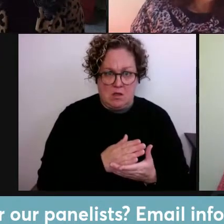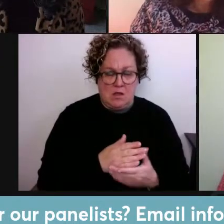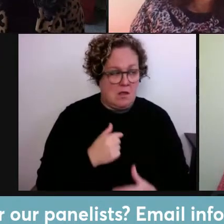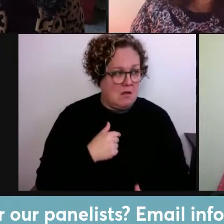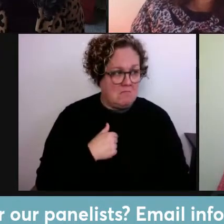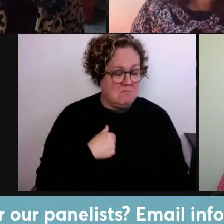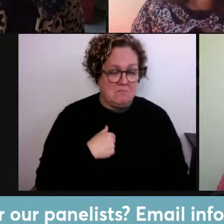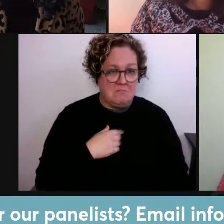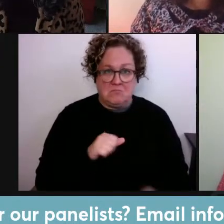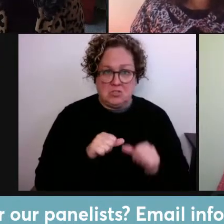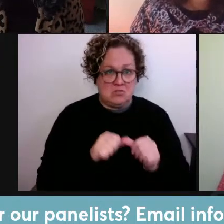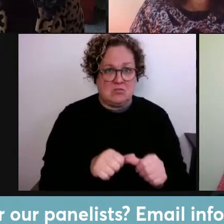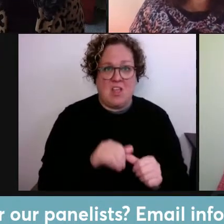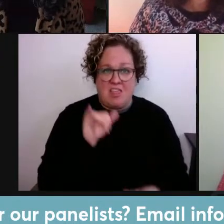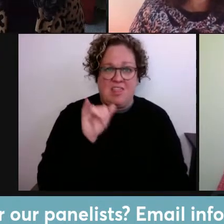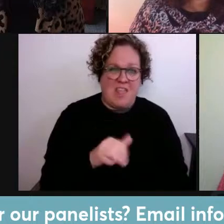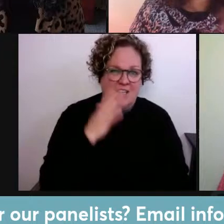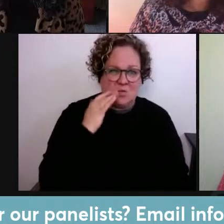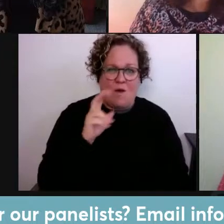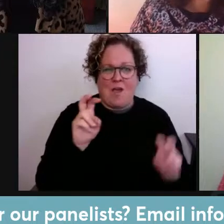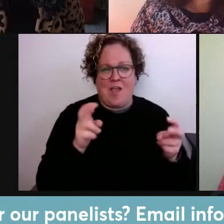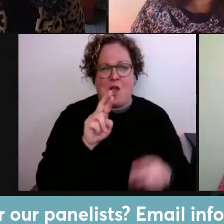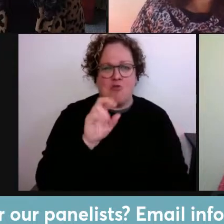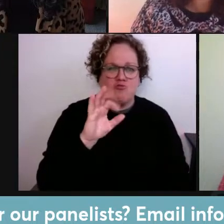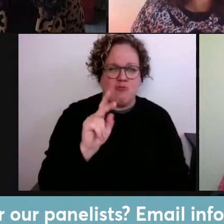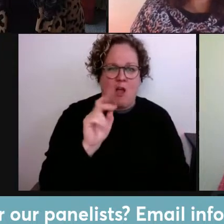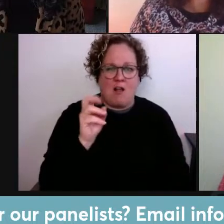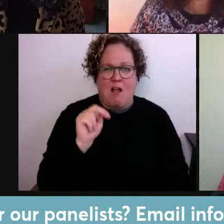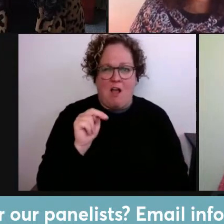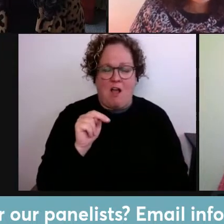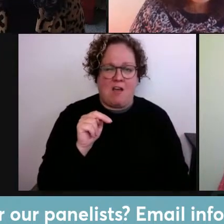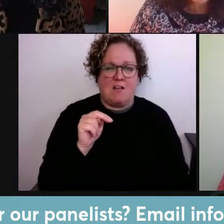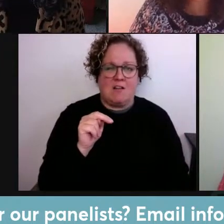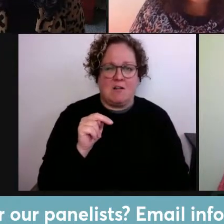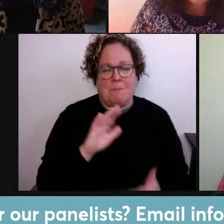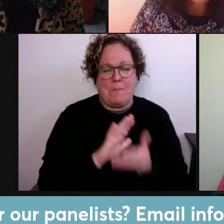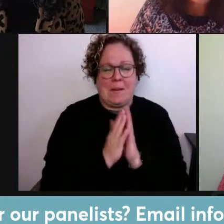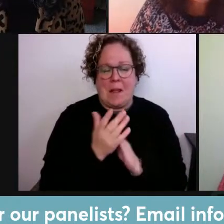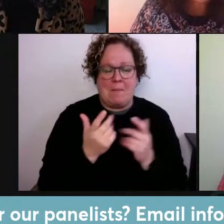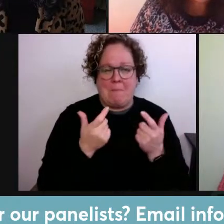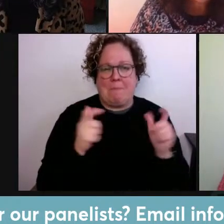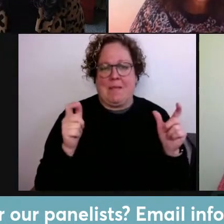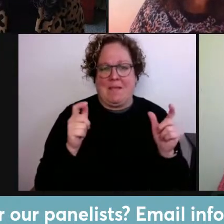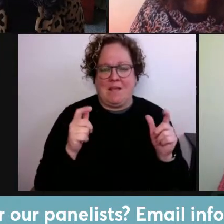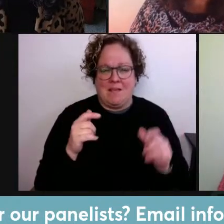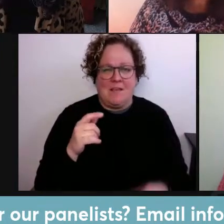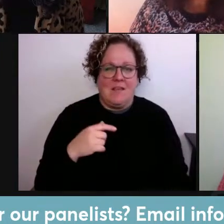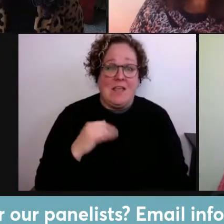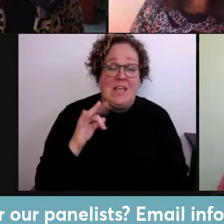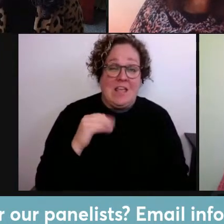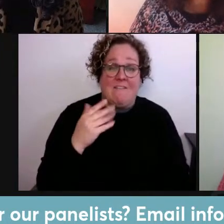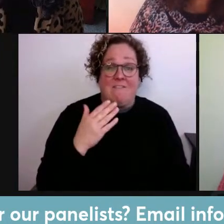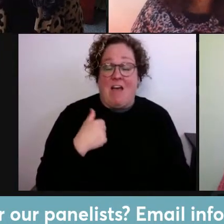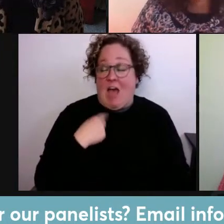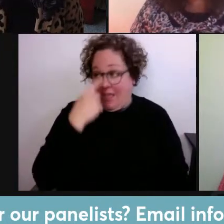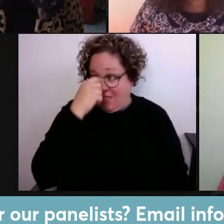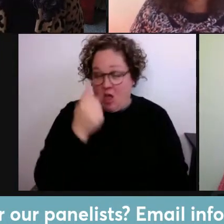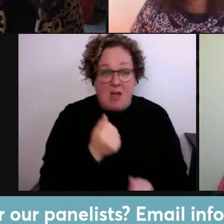why Rock On became such a big thing, because if I thought it was going right, I would say Rock On. And